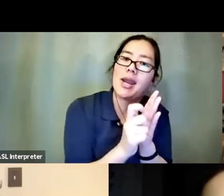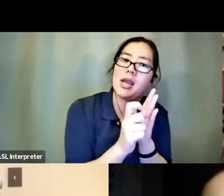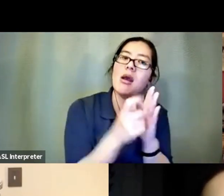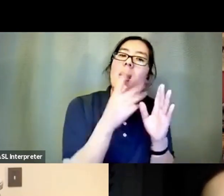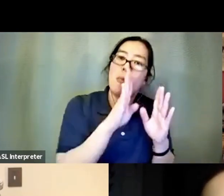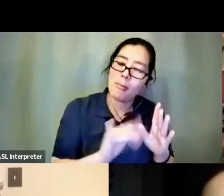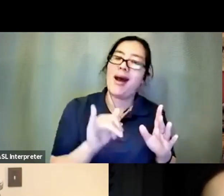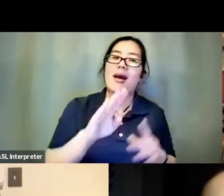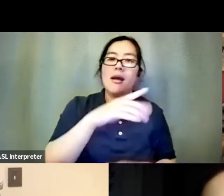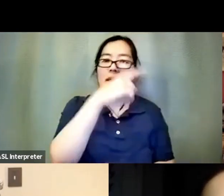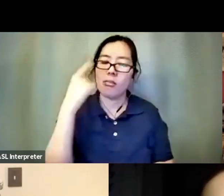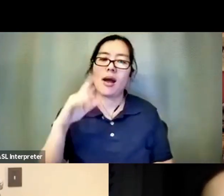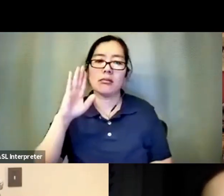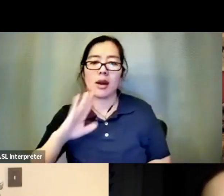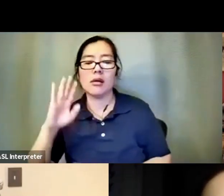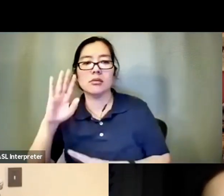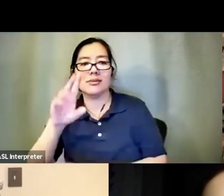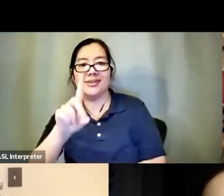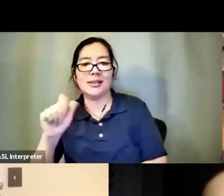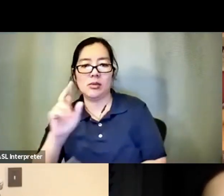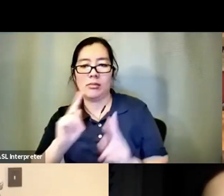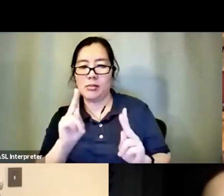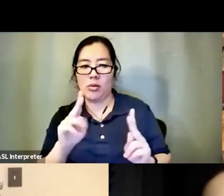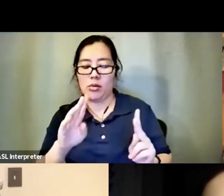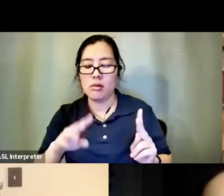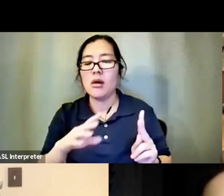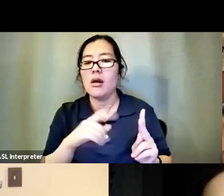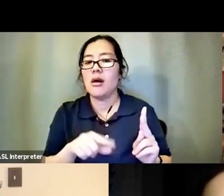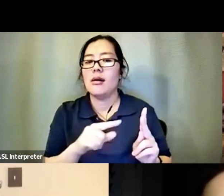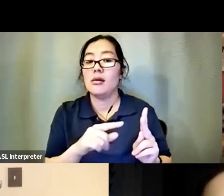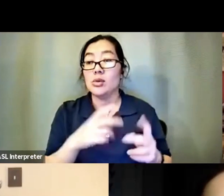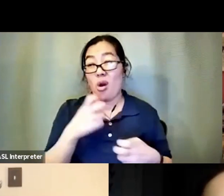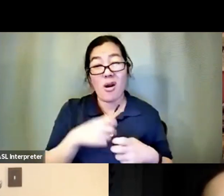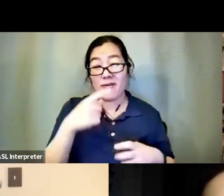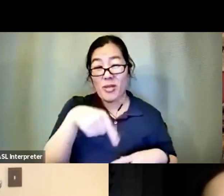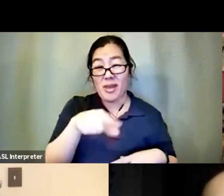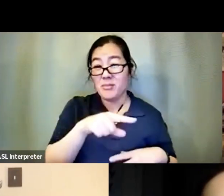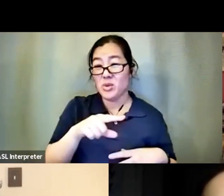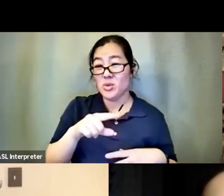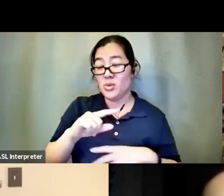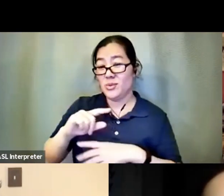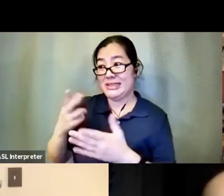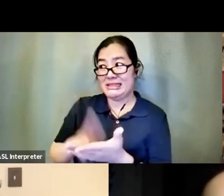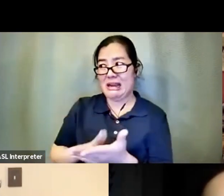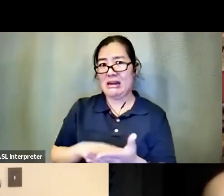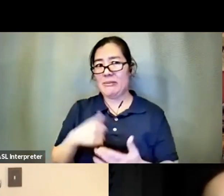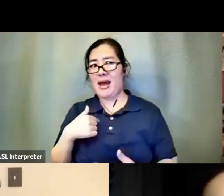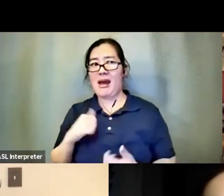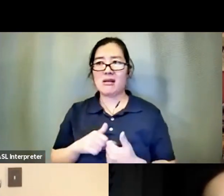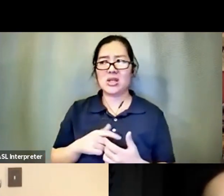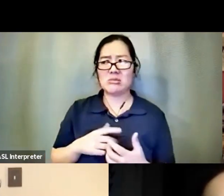I know, it was hard for them to sign up to begin with, but if it was mixed, they wouldn't have done it, right? And the one time